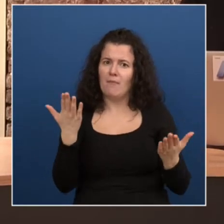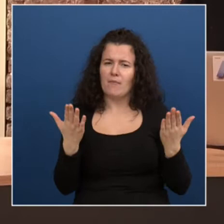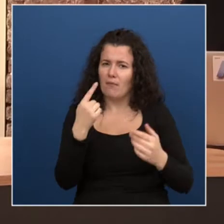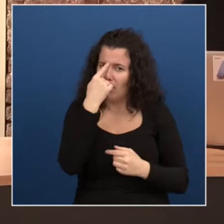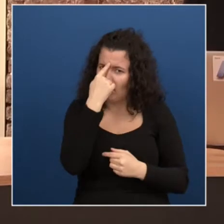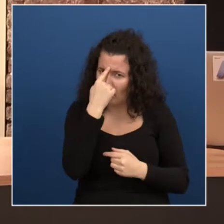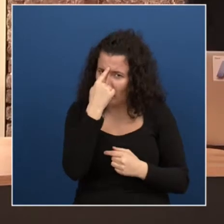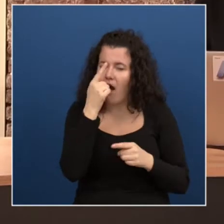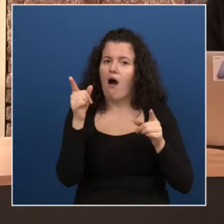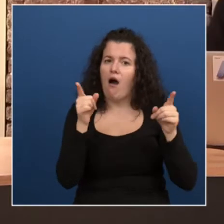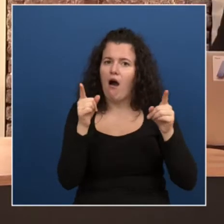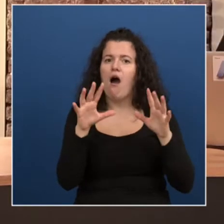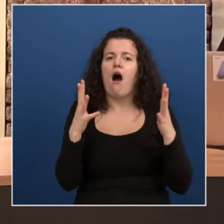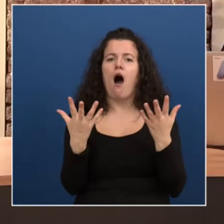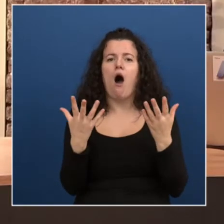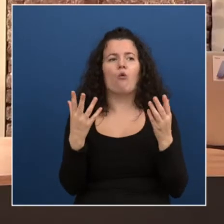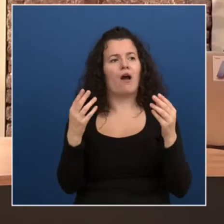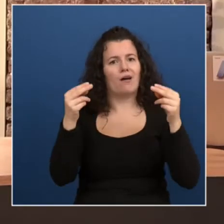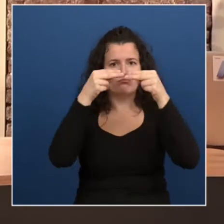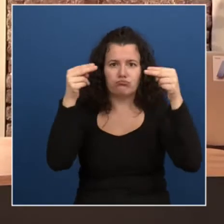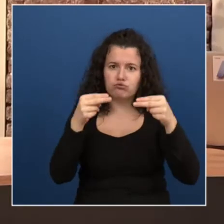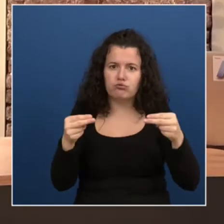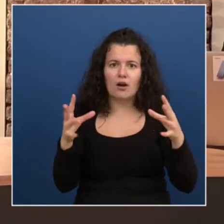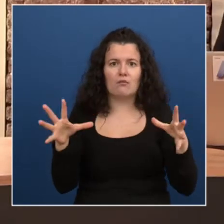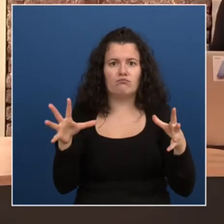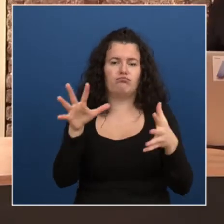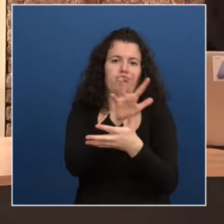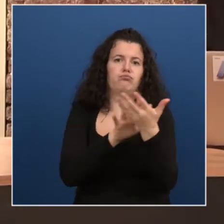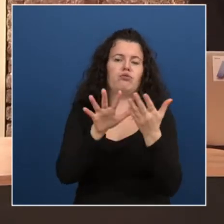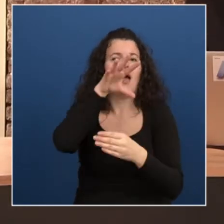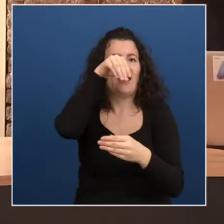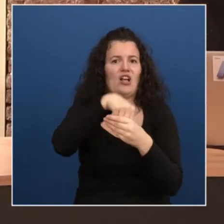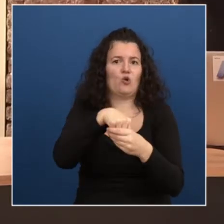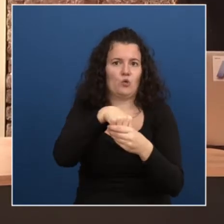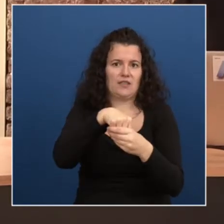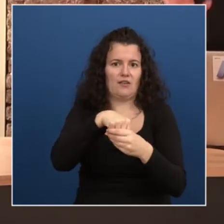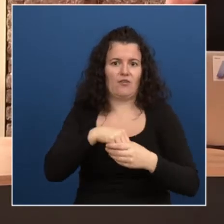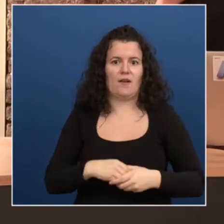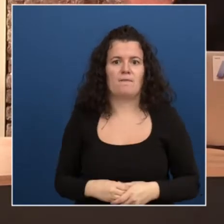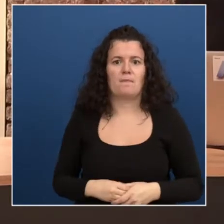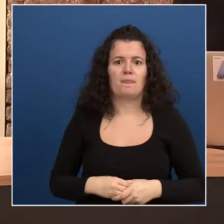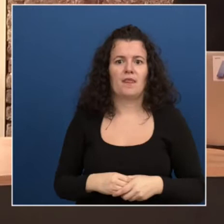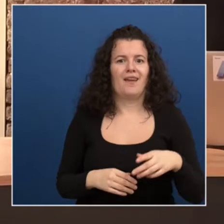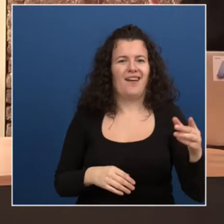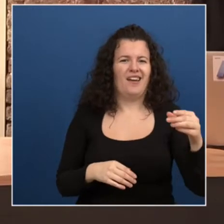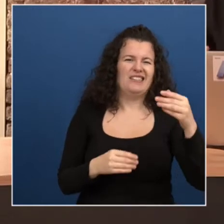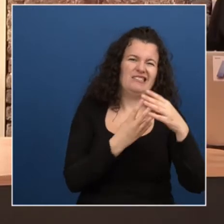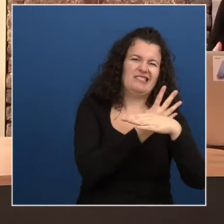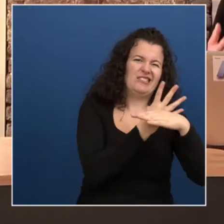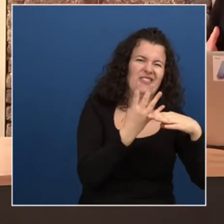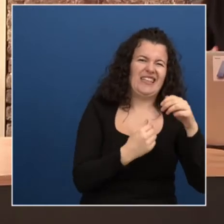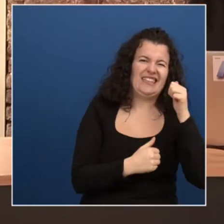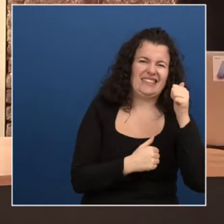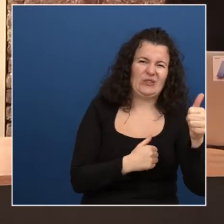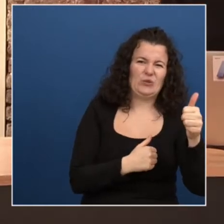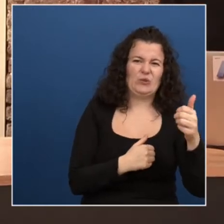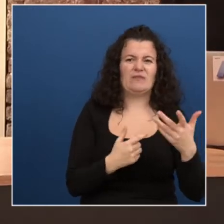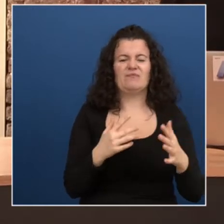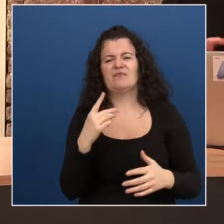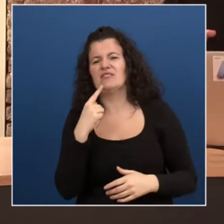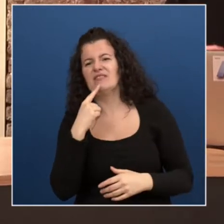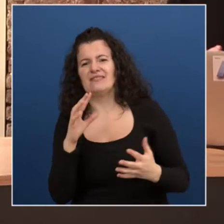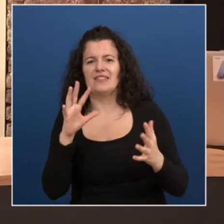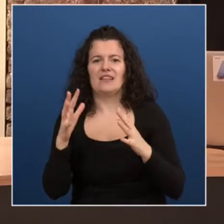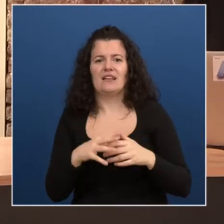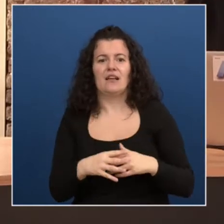to go. So with green left, good, white, well, it's not really white, but it's just you need to choose. For